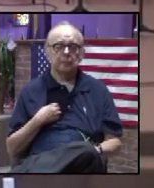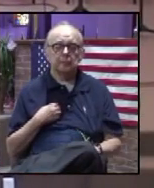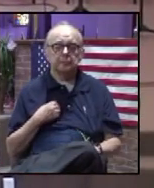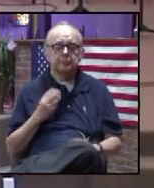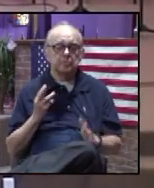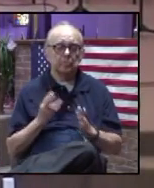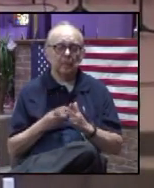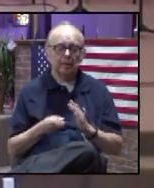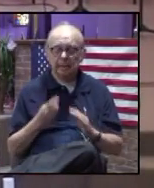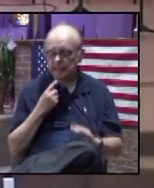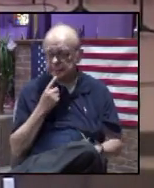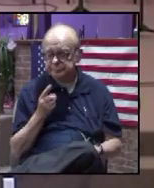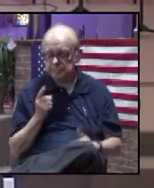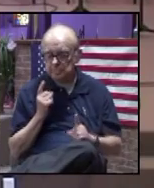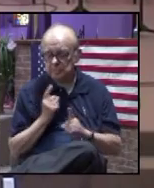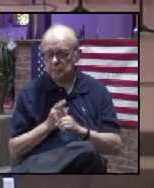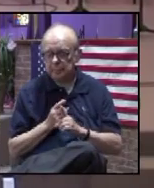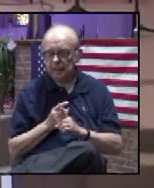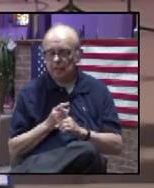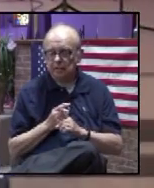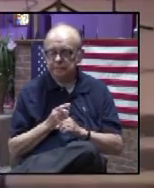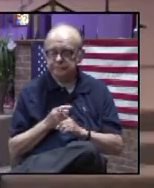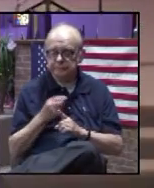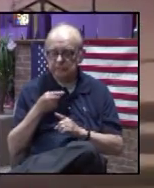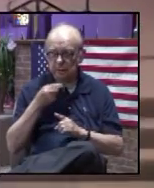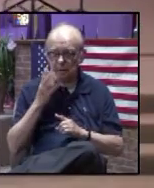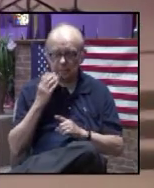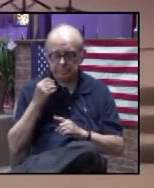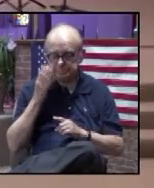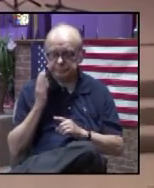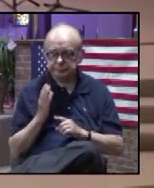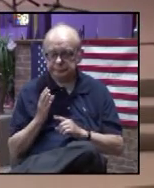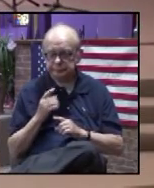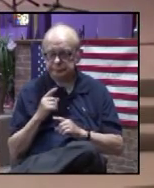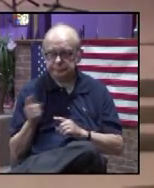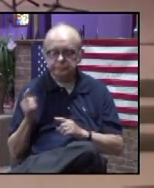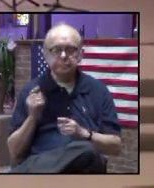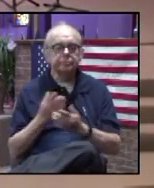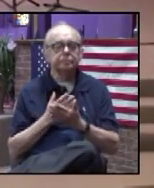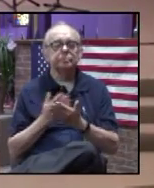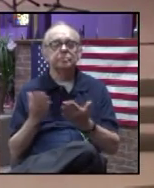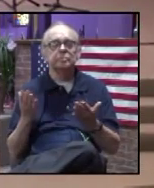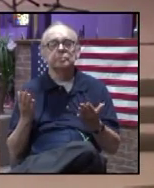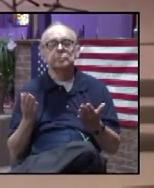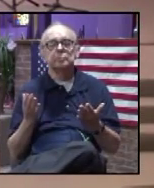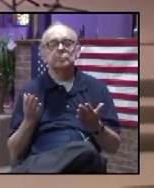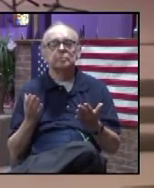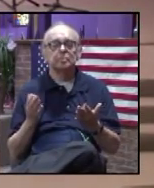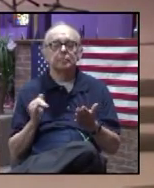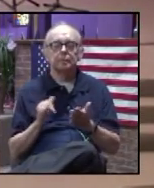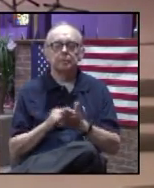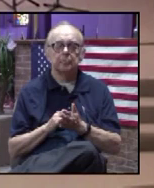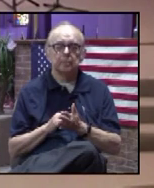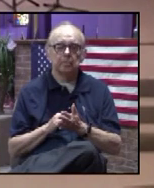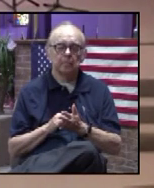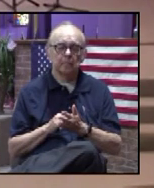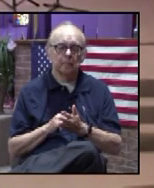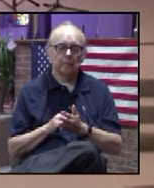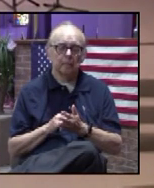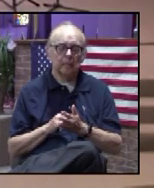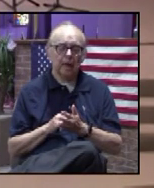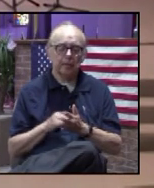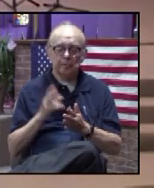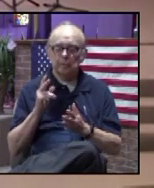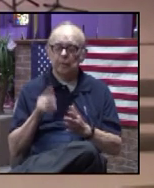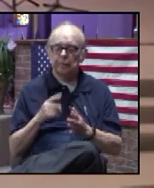I'm saying is correct. In experiencing God, there is one thing that Henry Blackaby